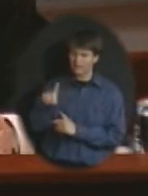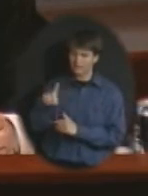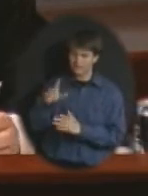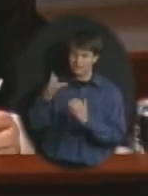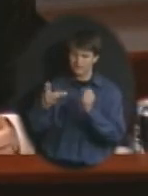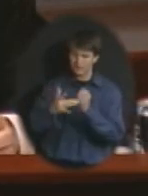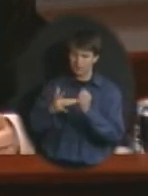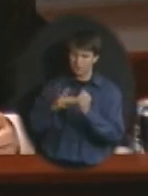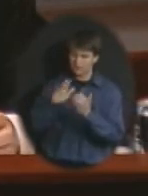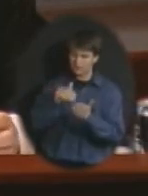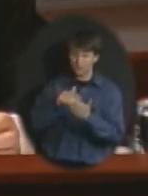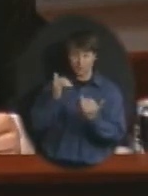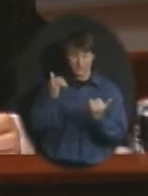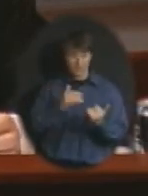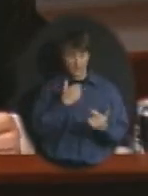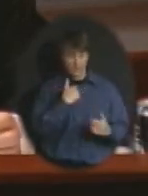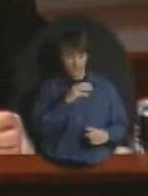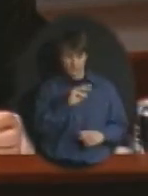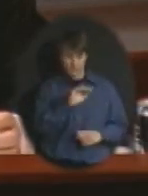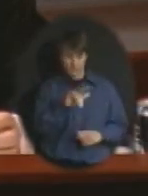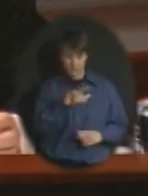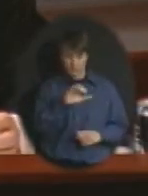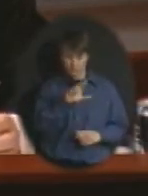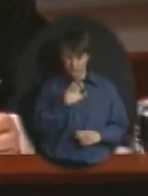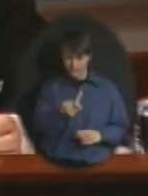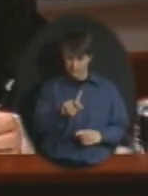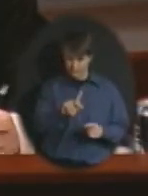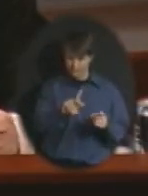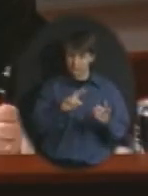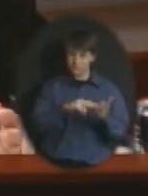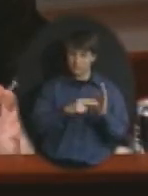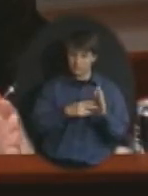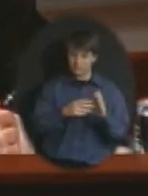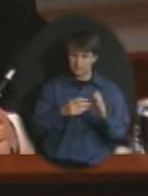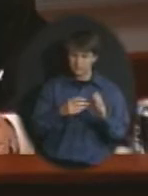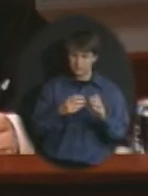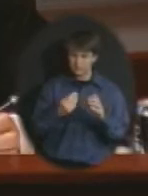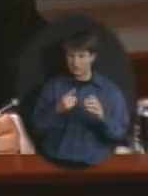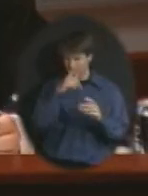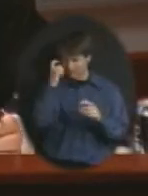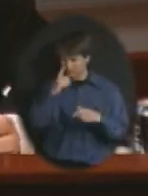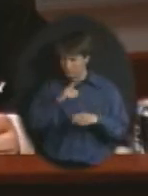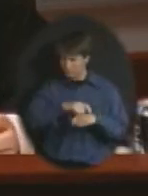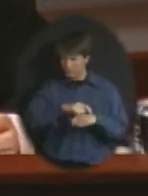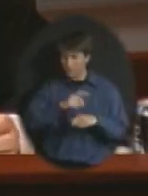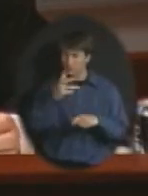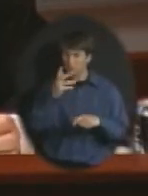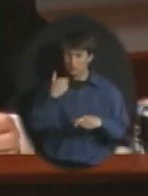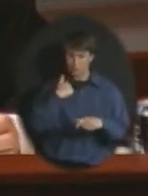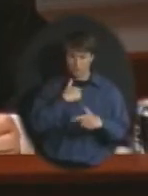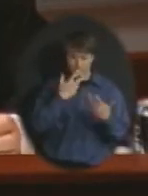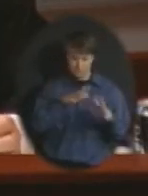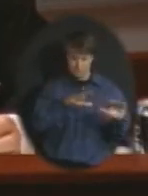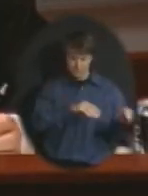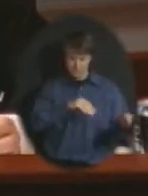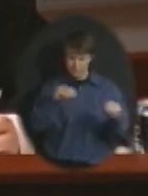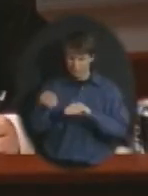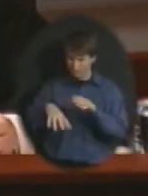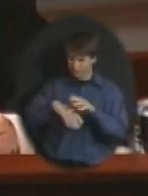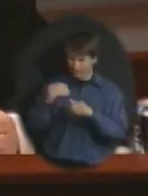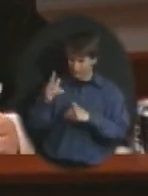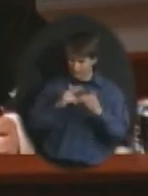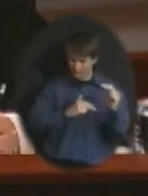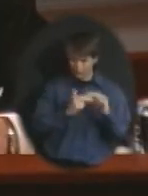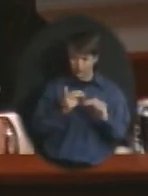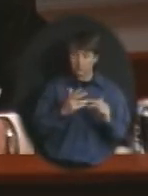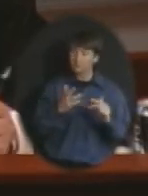Mill Creek, that as of late this next spring, or by summertime, we will be completely out of that building. As you know, we've